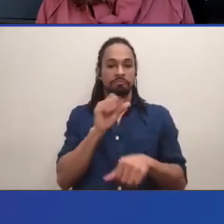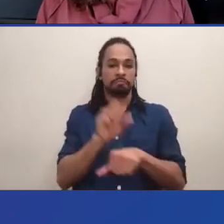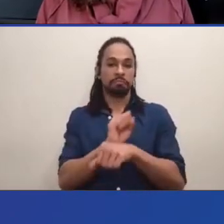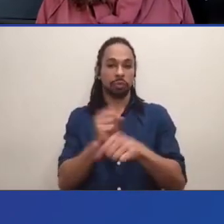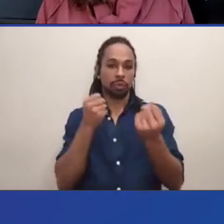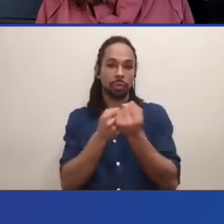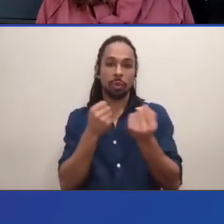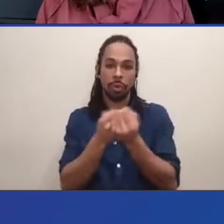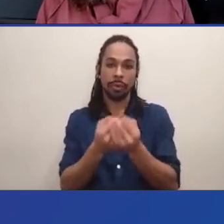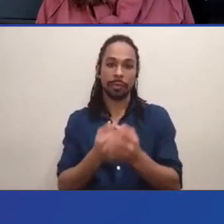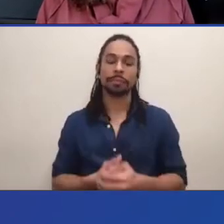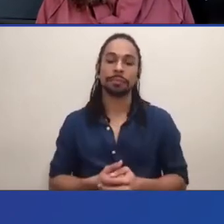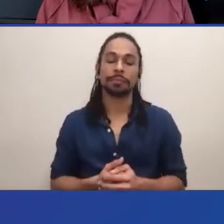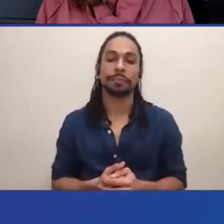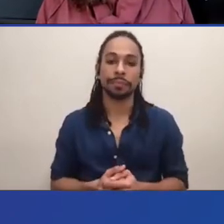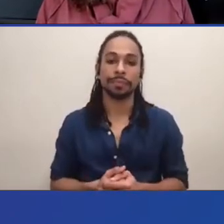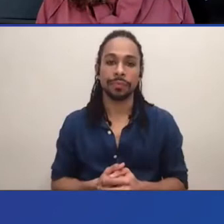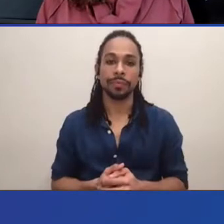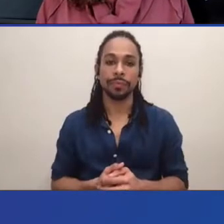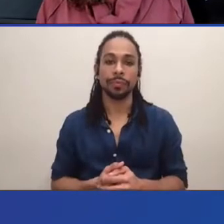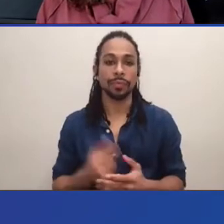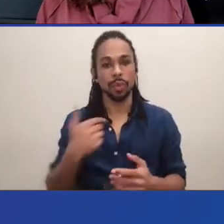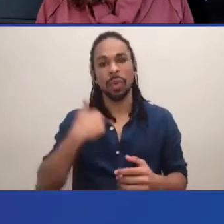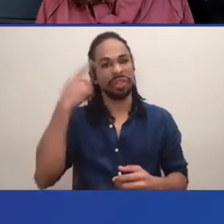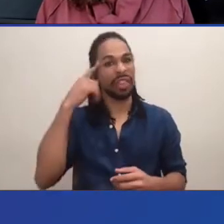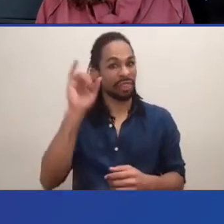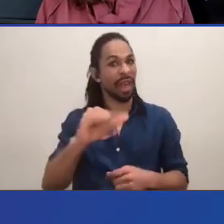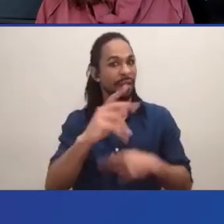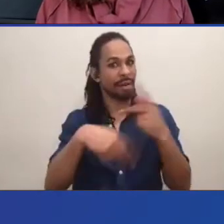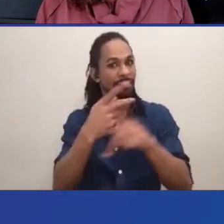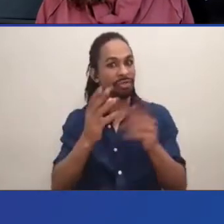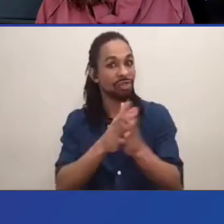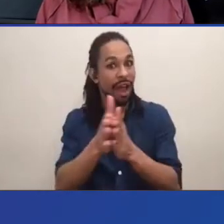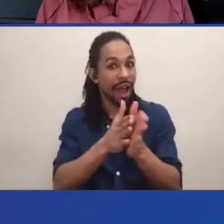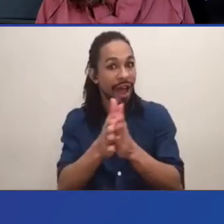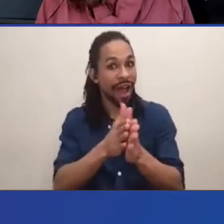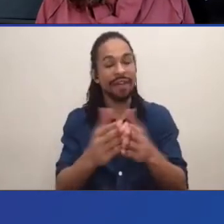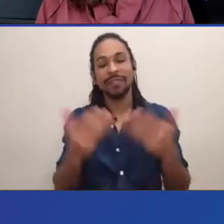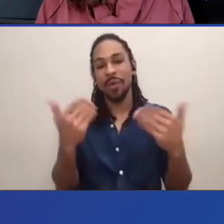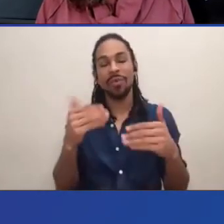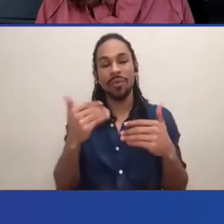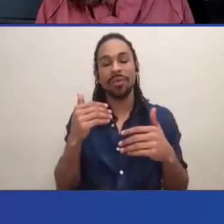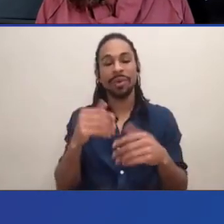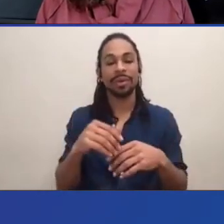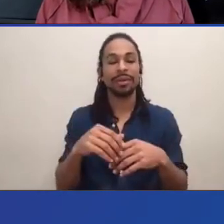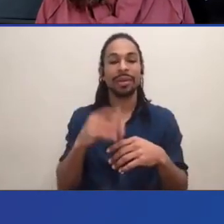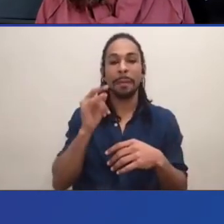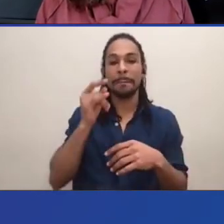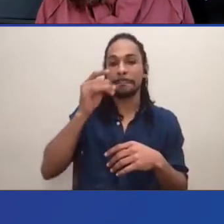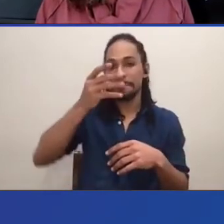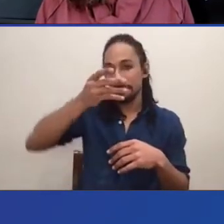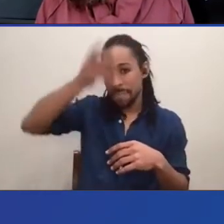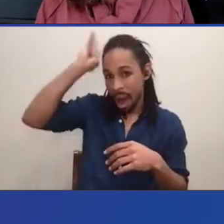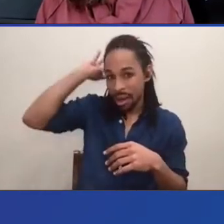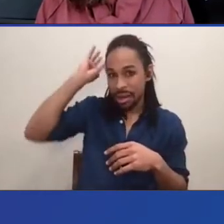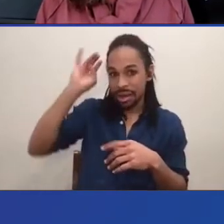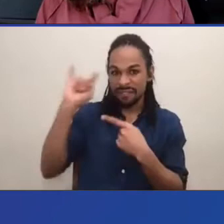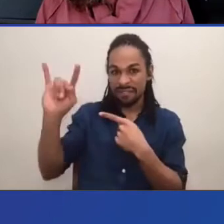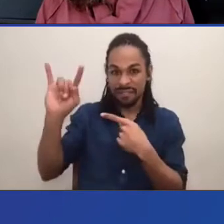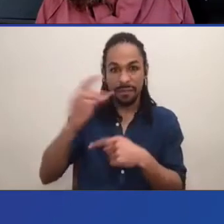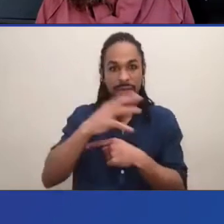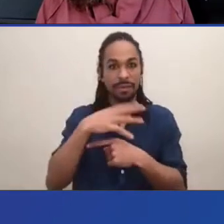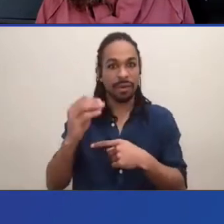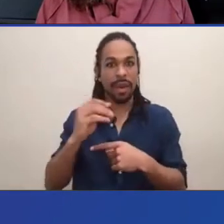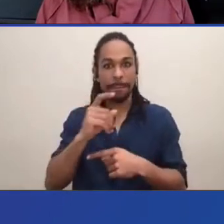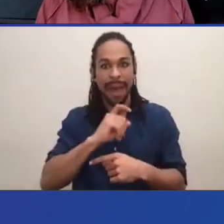so that's, you know, I think that drive has always been in it, you know, playing punk and metal. I think those genres